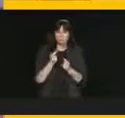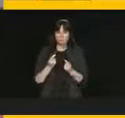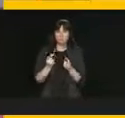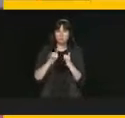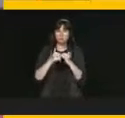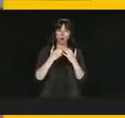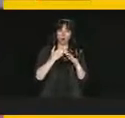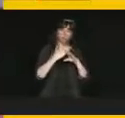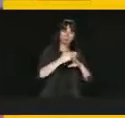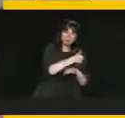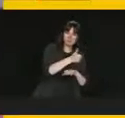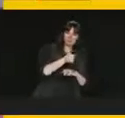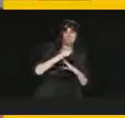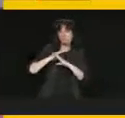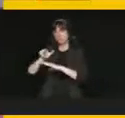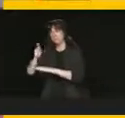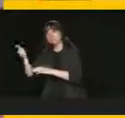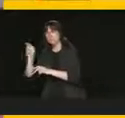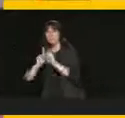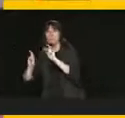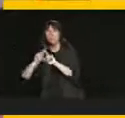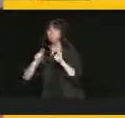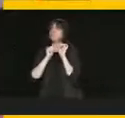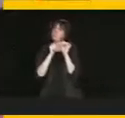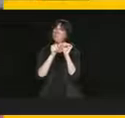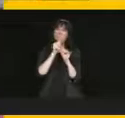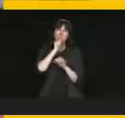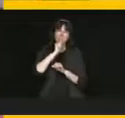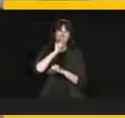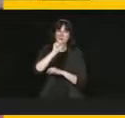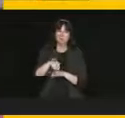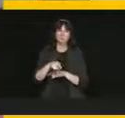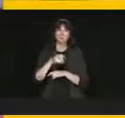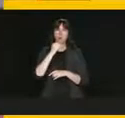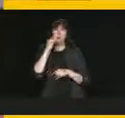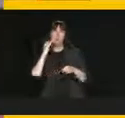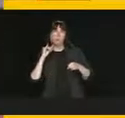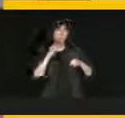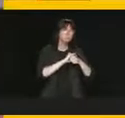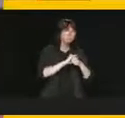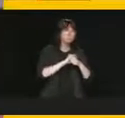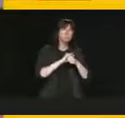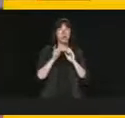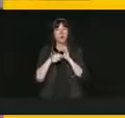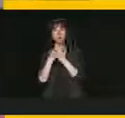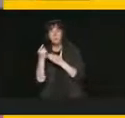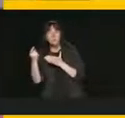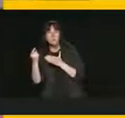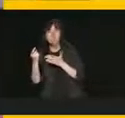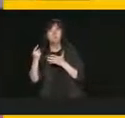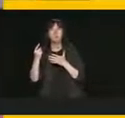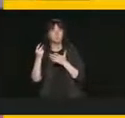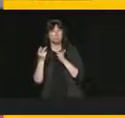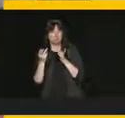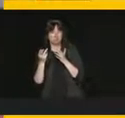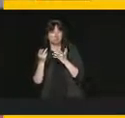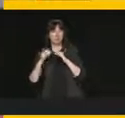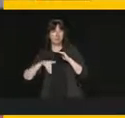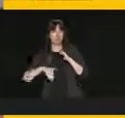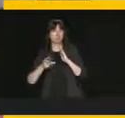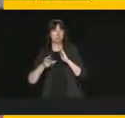and others. But we must continue. We must continue to stay home and go and do our groceries once a week and keep